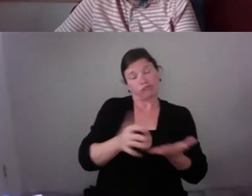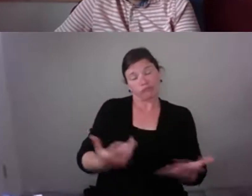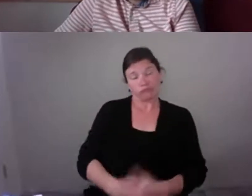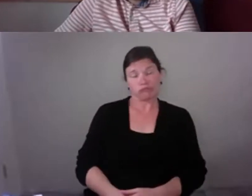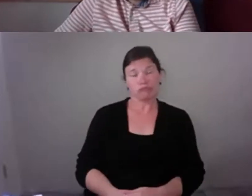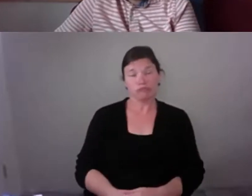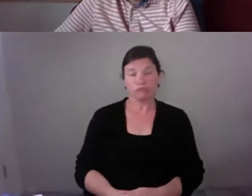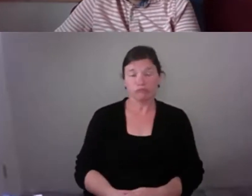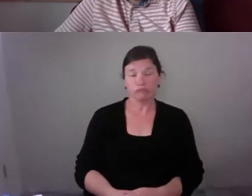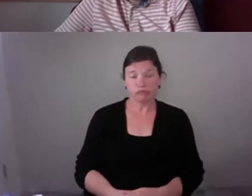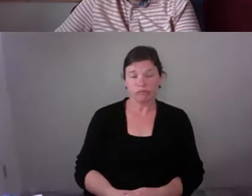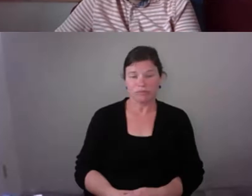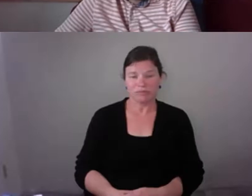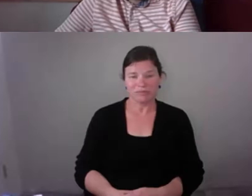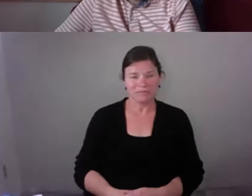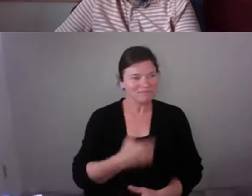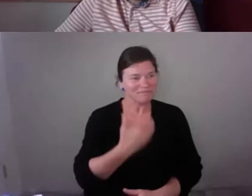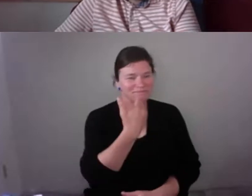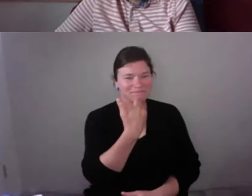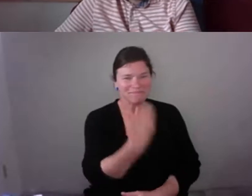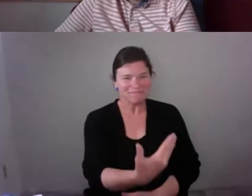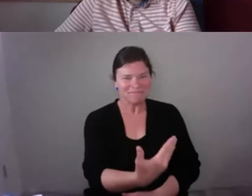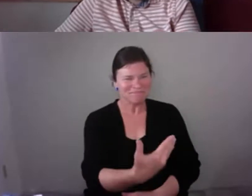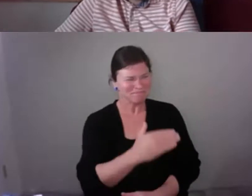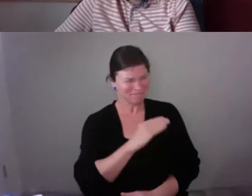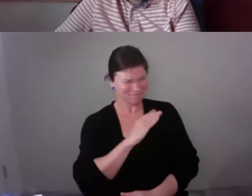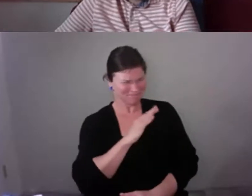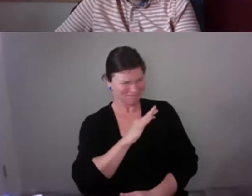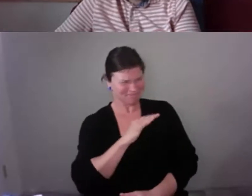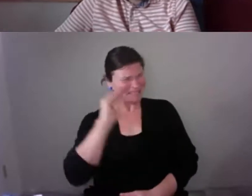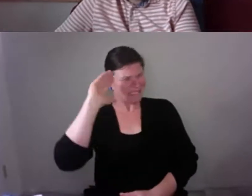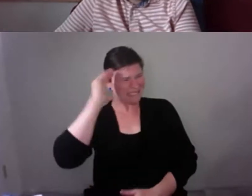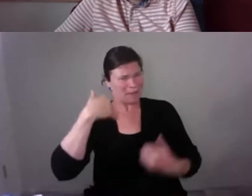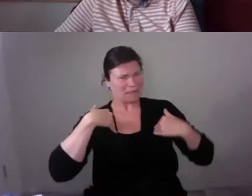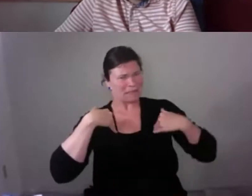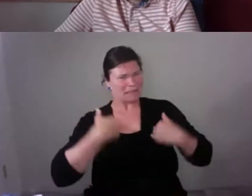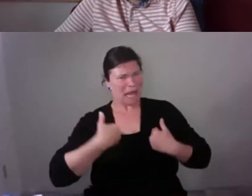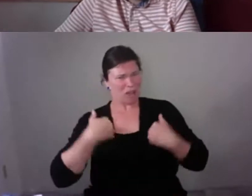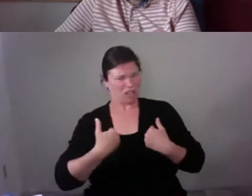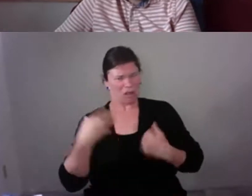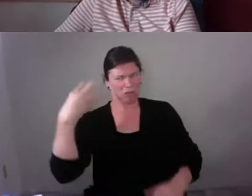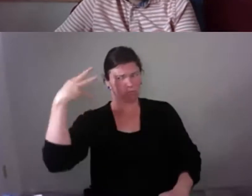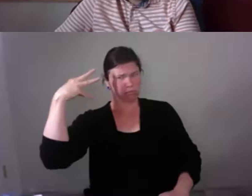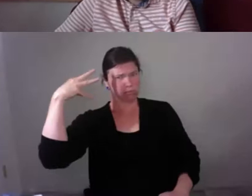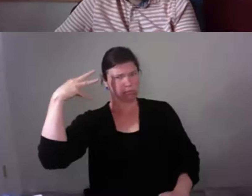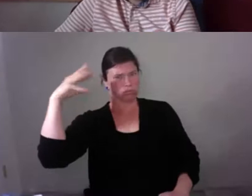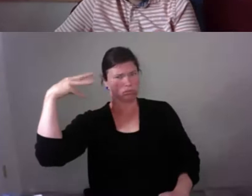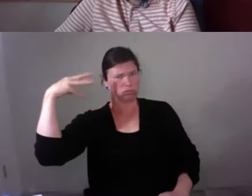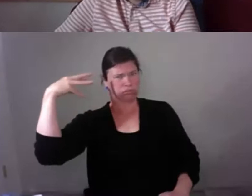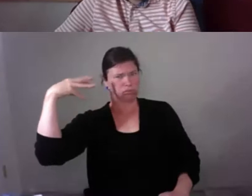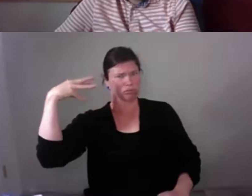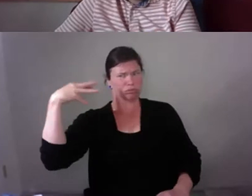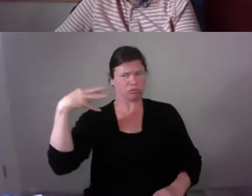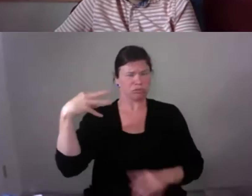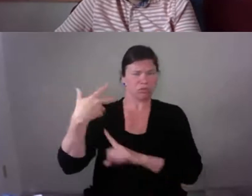Very good. Yeah, that sounds really, it does sound tiring to me to be on camera all day, because it just seems like a lot of